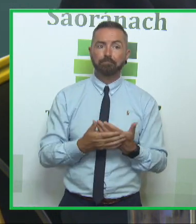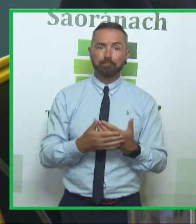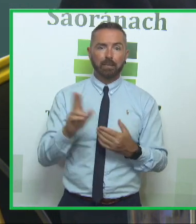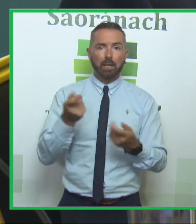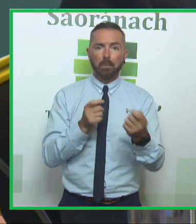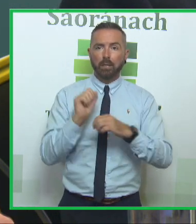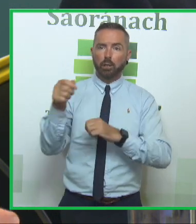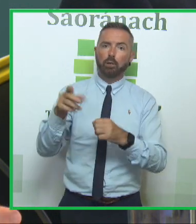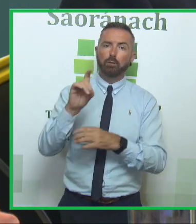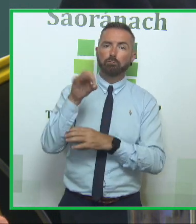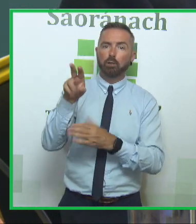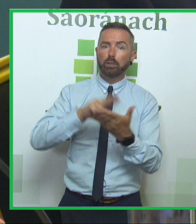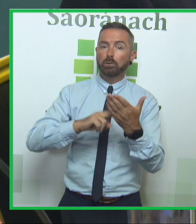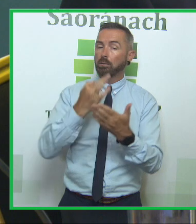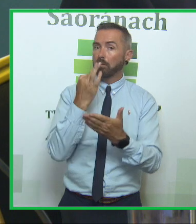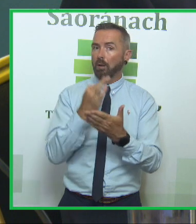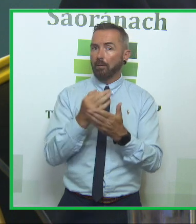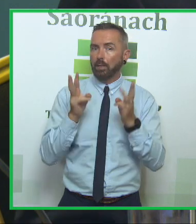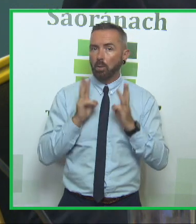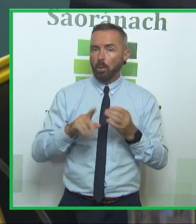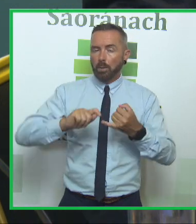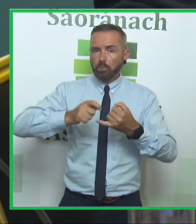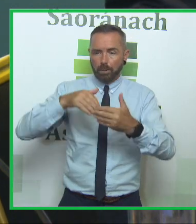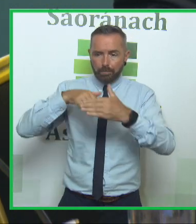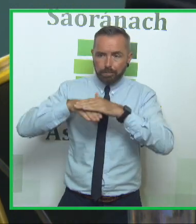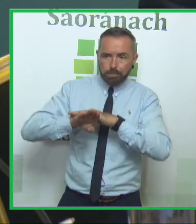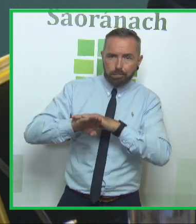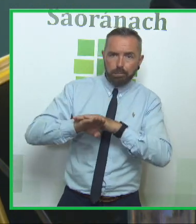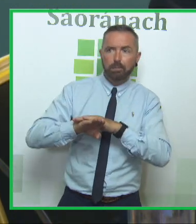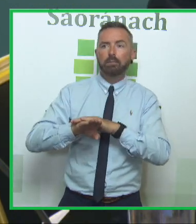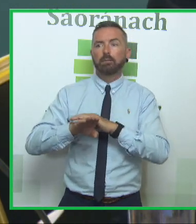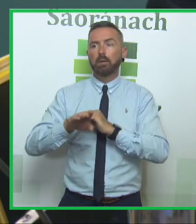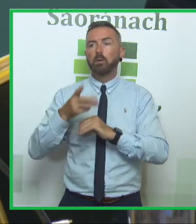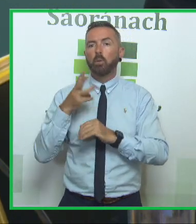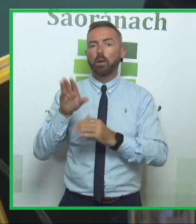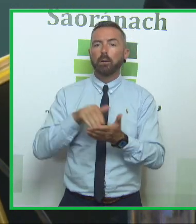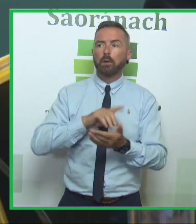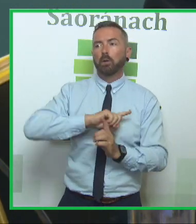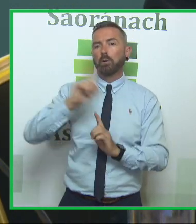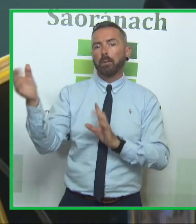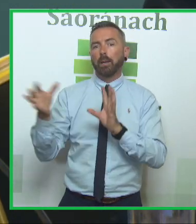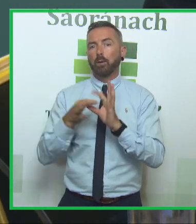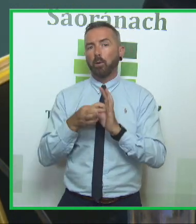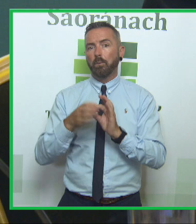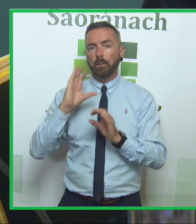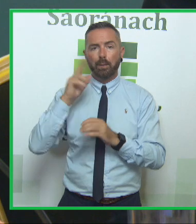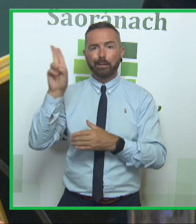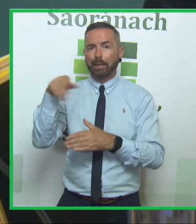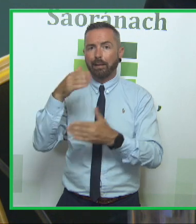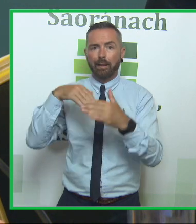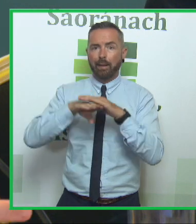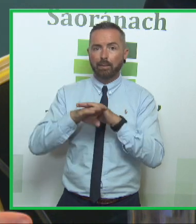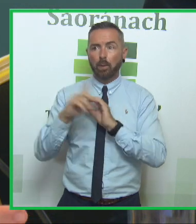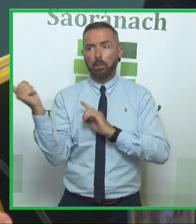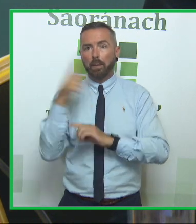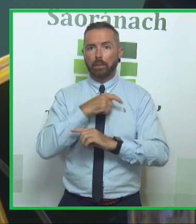drug use. So often a woman will try to present and then will return home into that